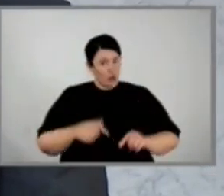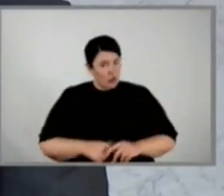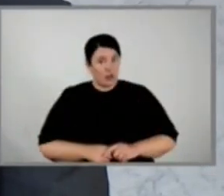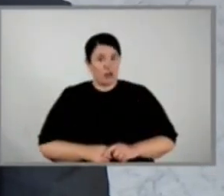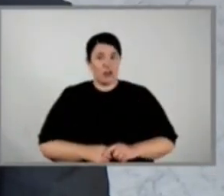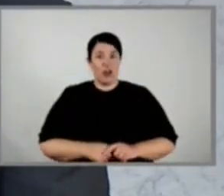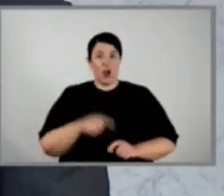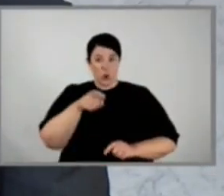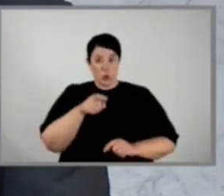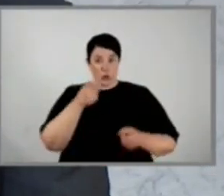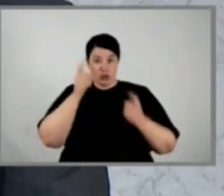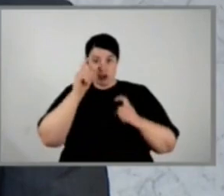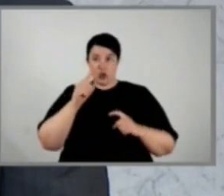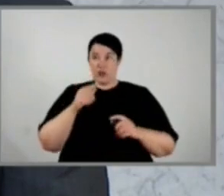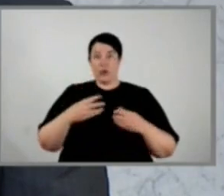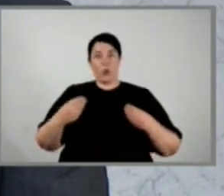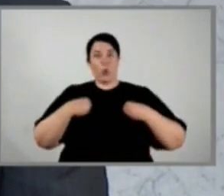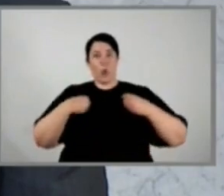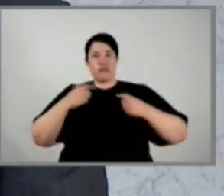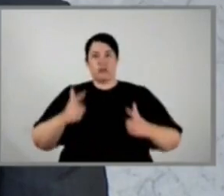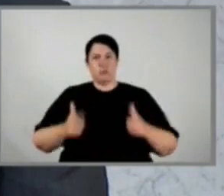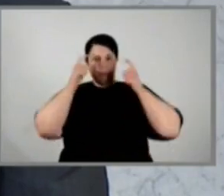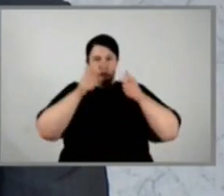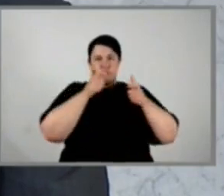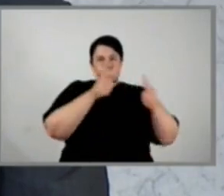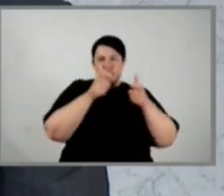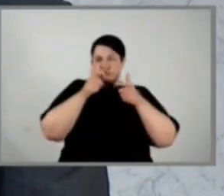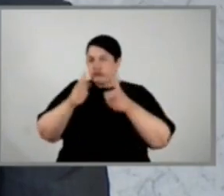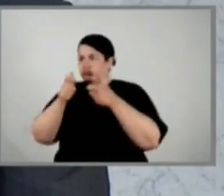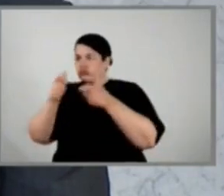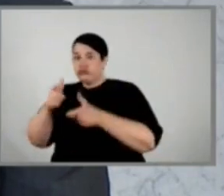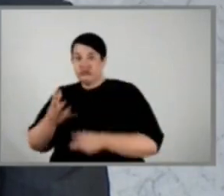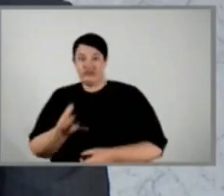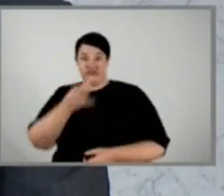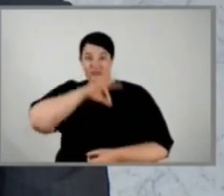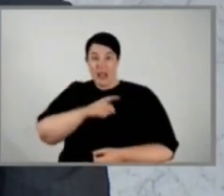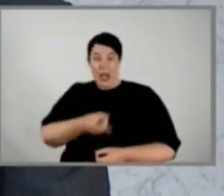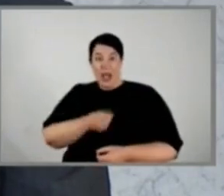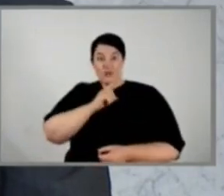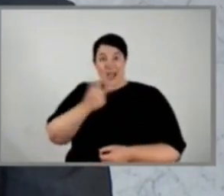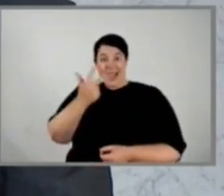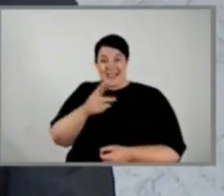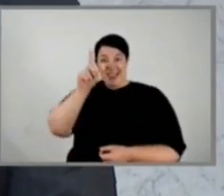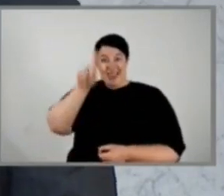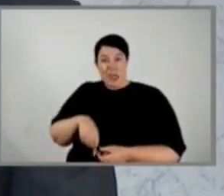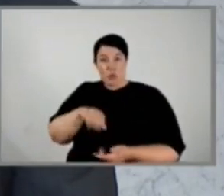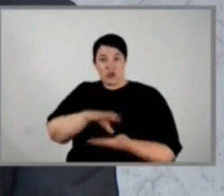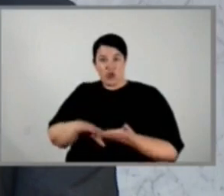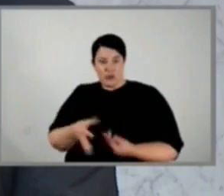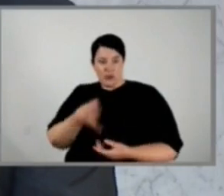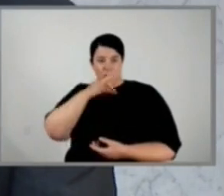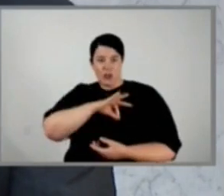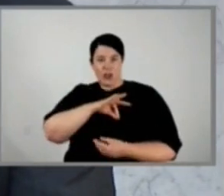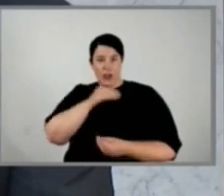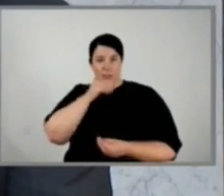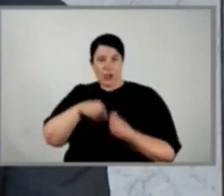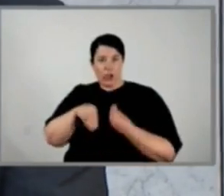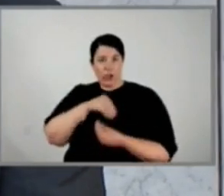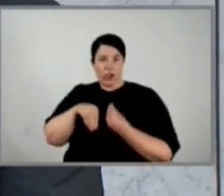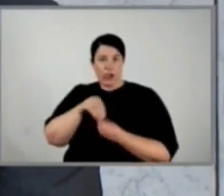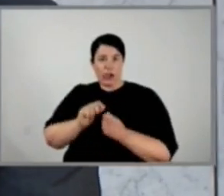watchdog, no less, should have pocketed $118,000 when he shouldn't have? Well, that is a matter which